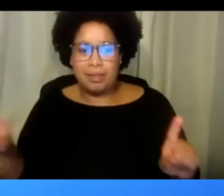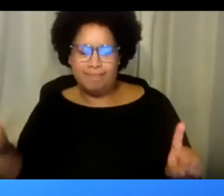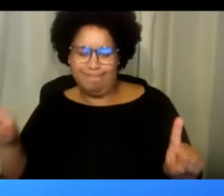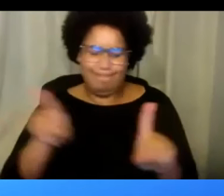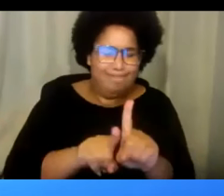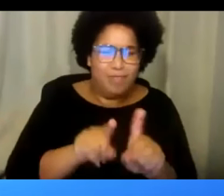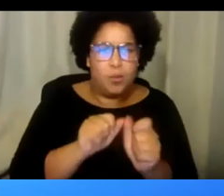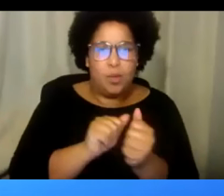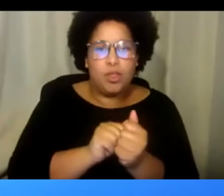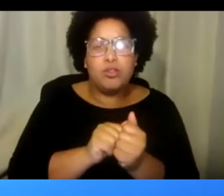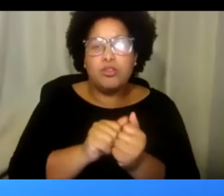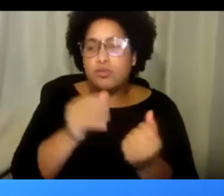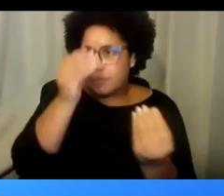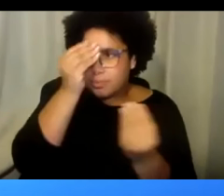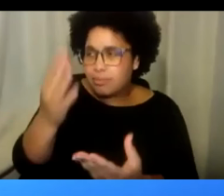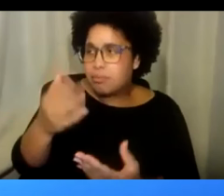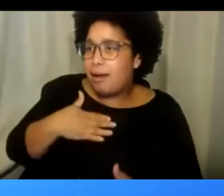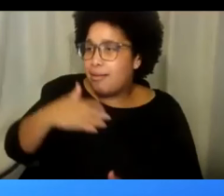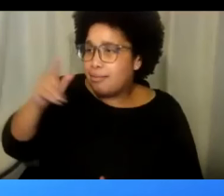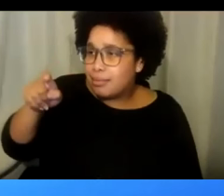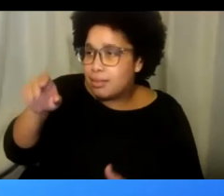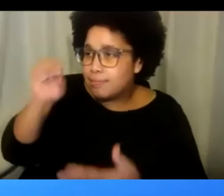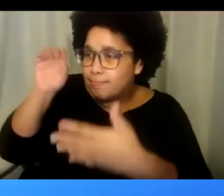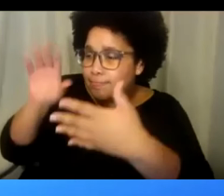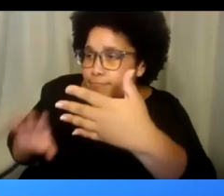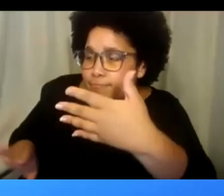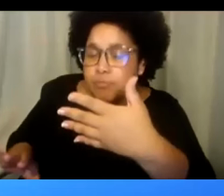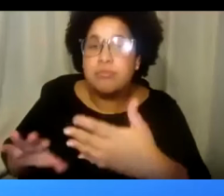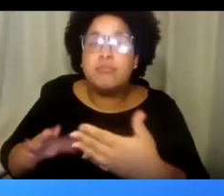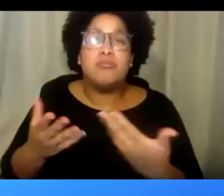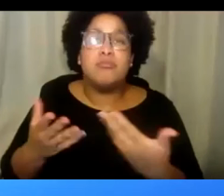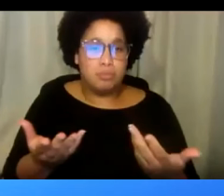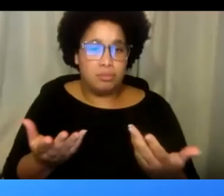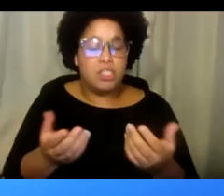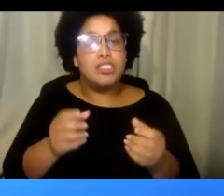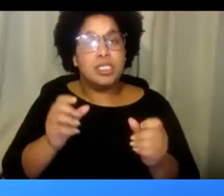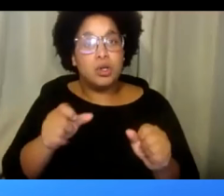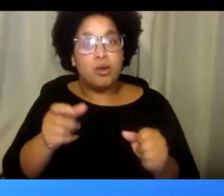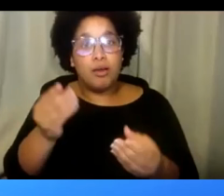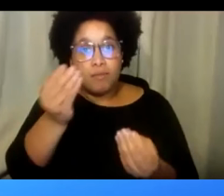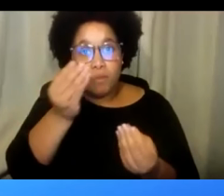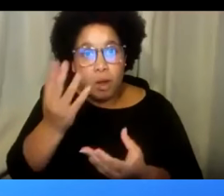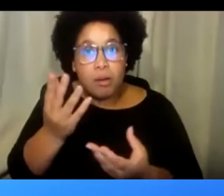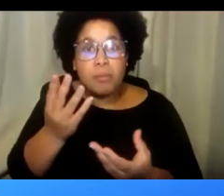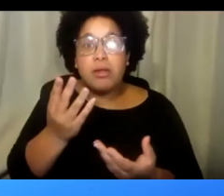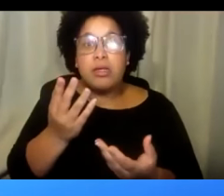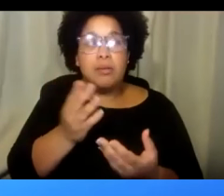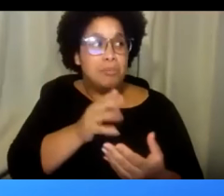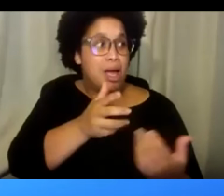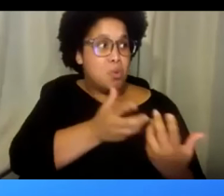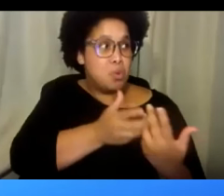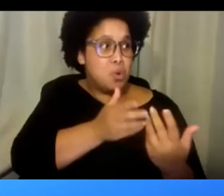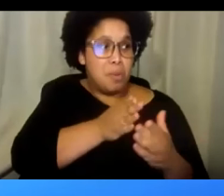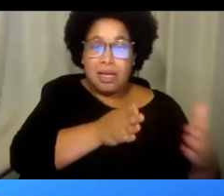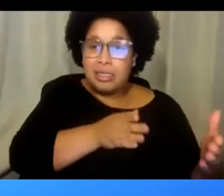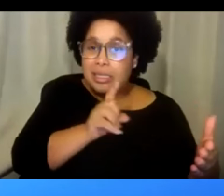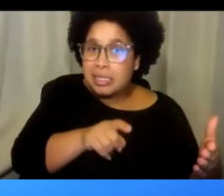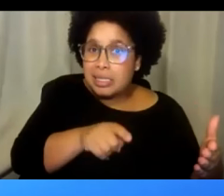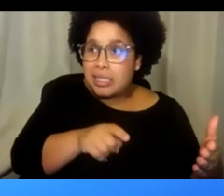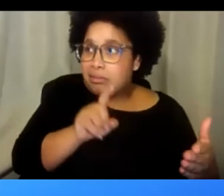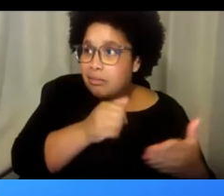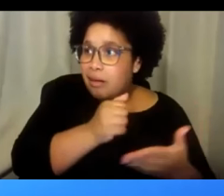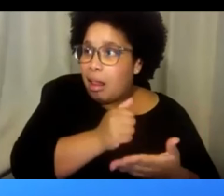side, she let us know her needs. She was able to let us know some of the needs of her roommates too, and when her roommate needed